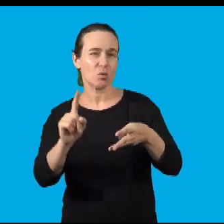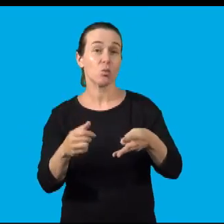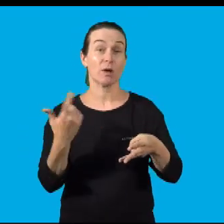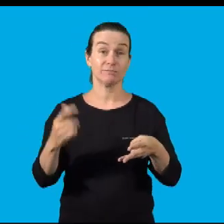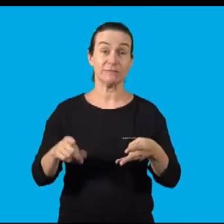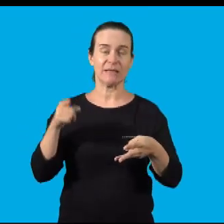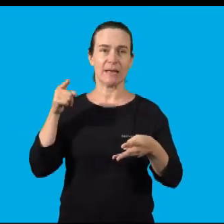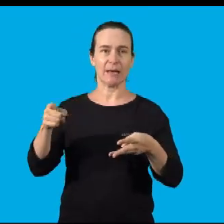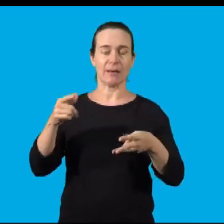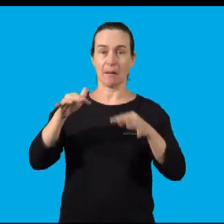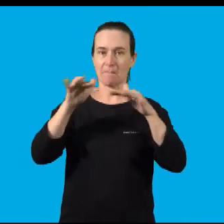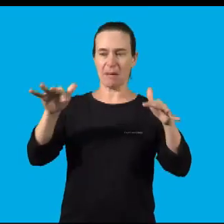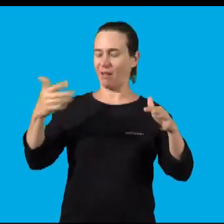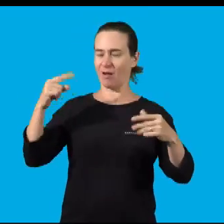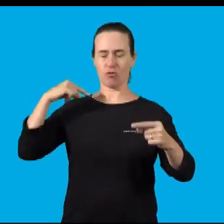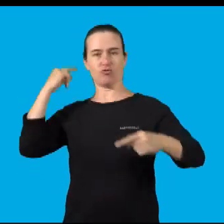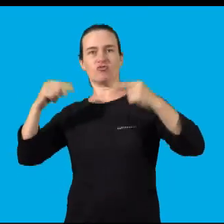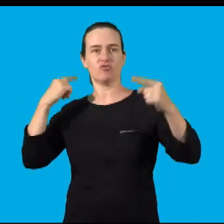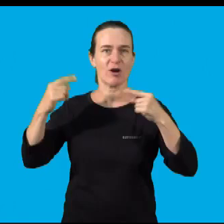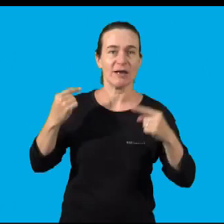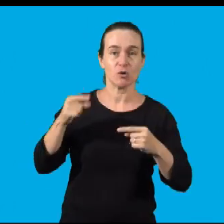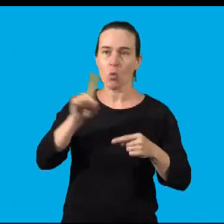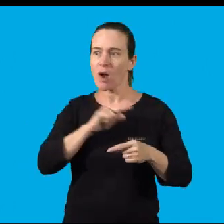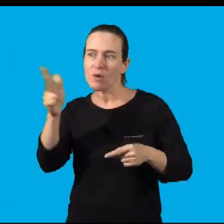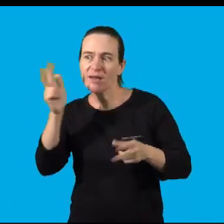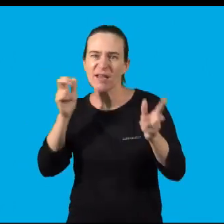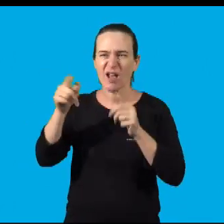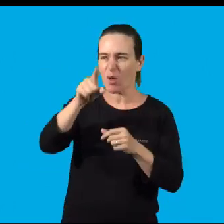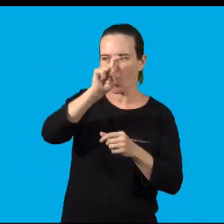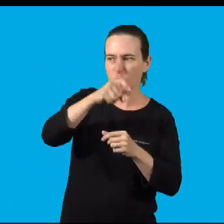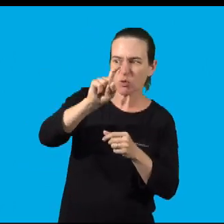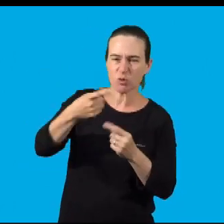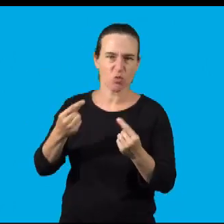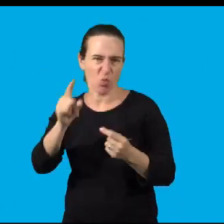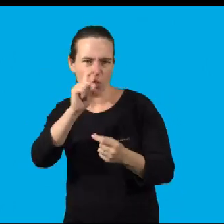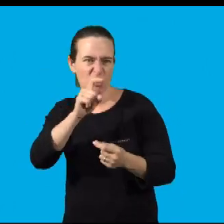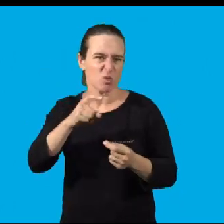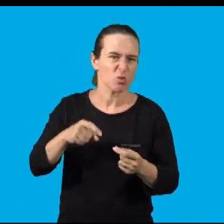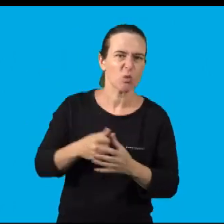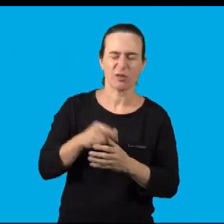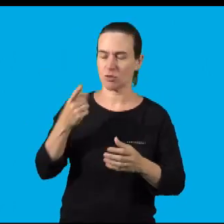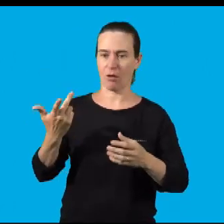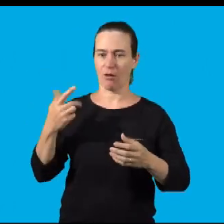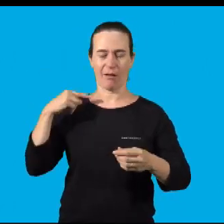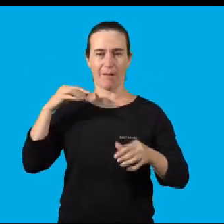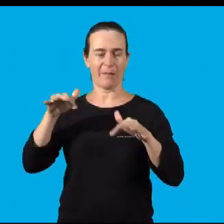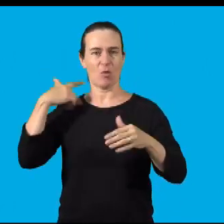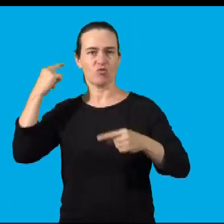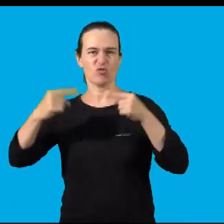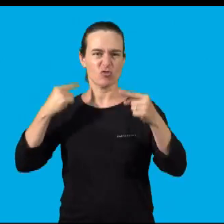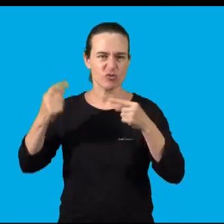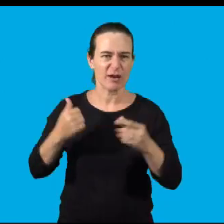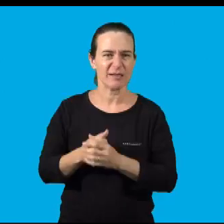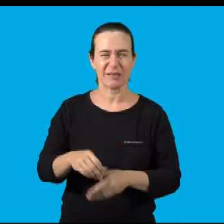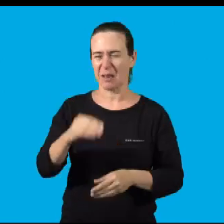In the Crucible, mass hysteria grips Salem as accusations of witchcraft spiral out of control, fueled by personal grudges